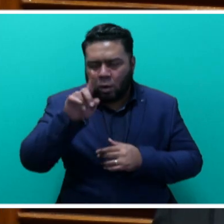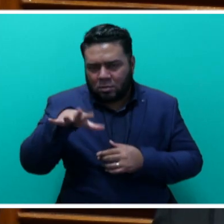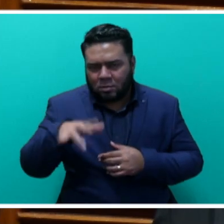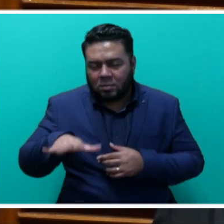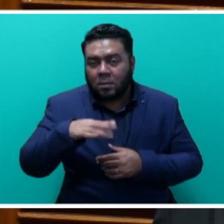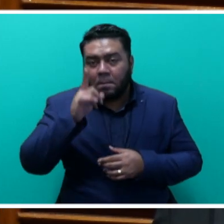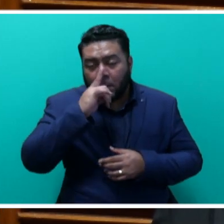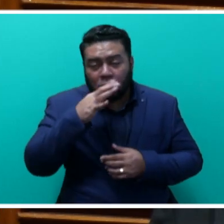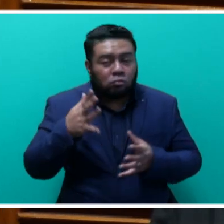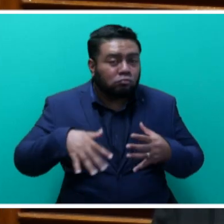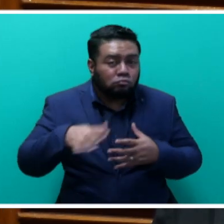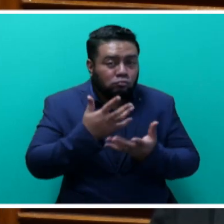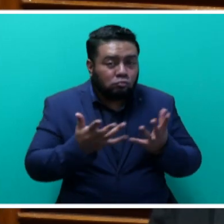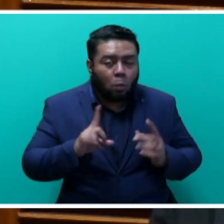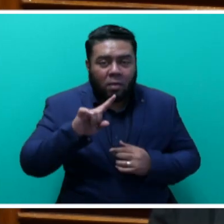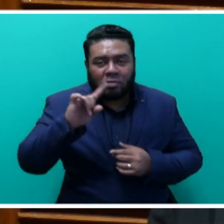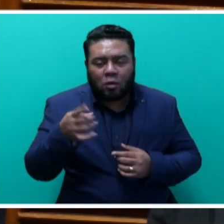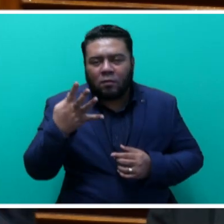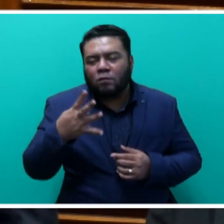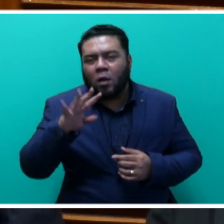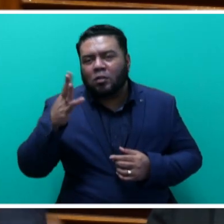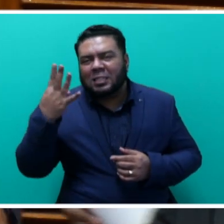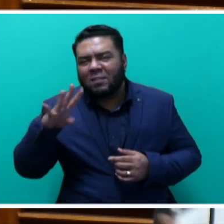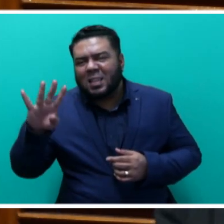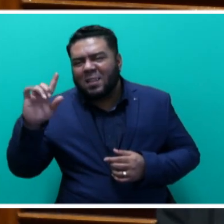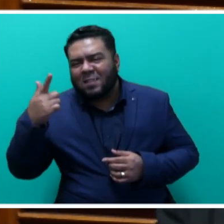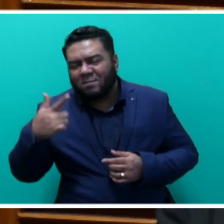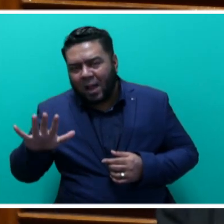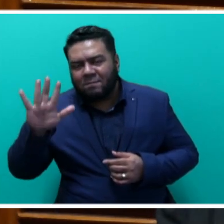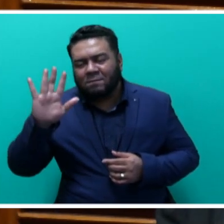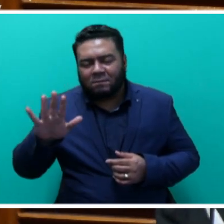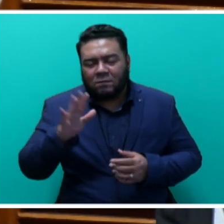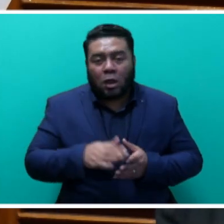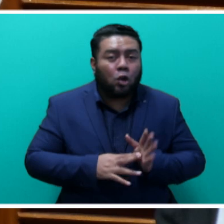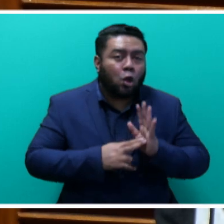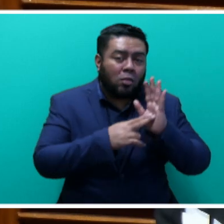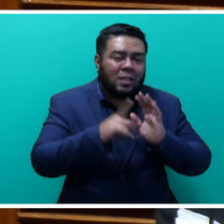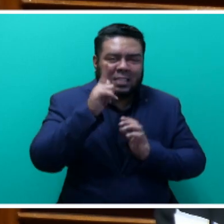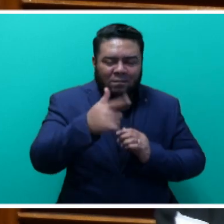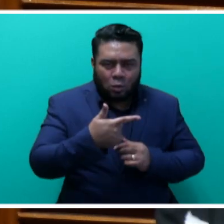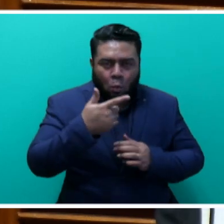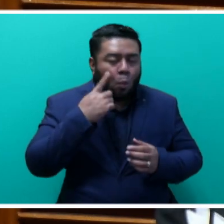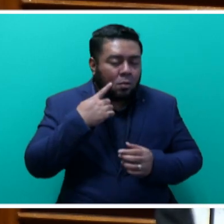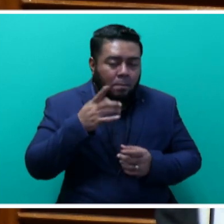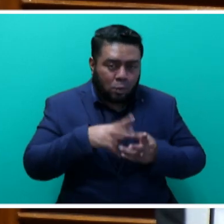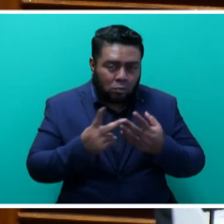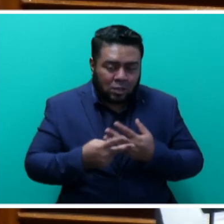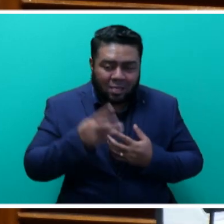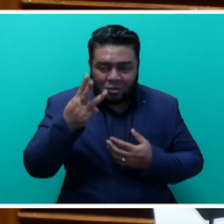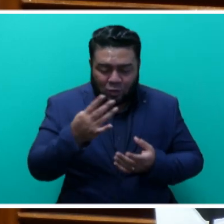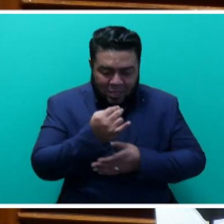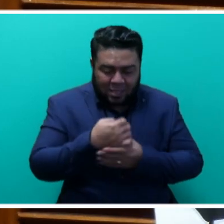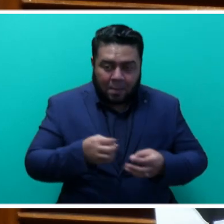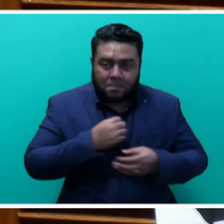combined population of 1,475. Northern Division, 7 water projects, 3 income-generating